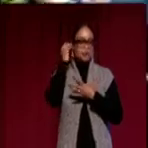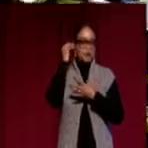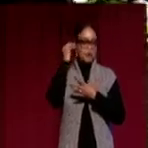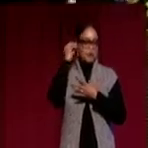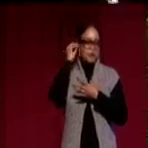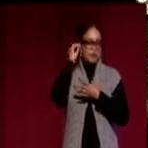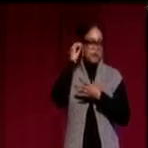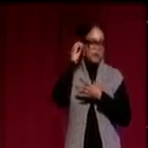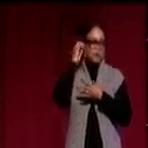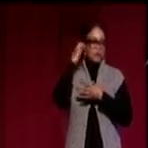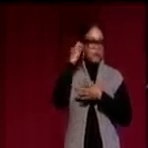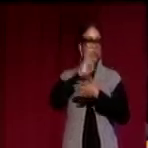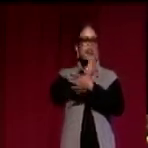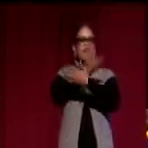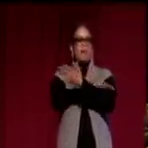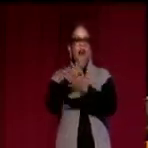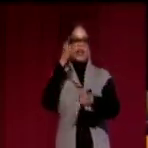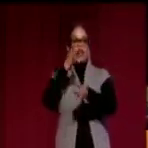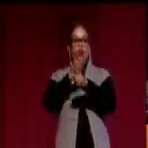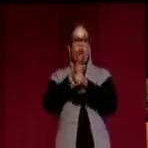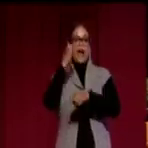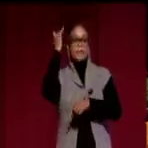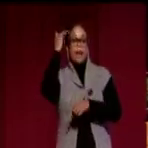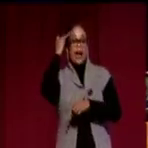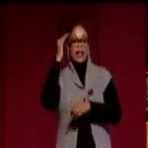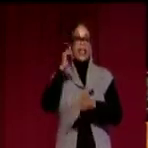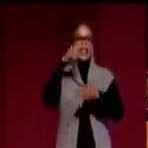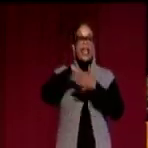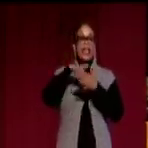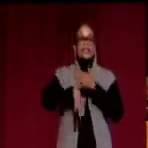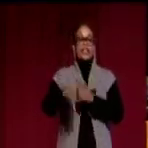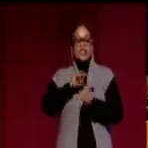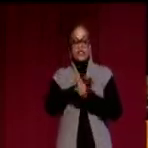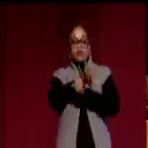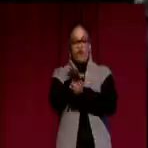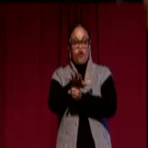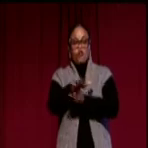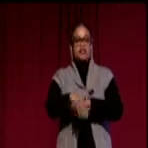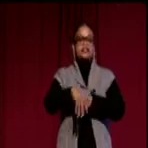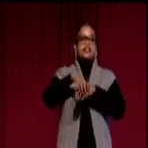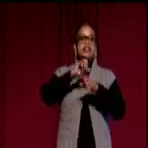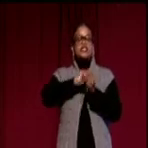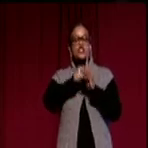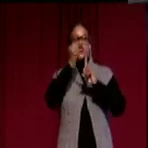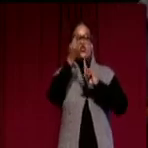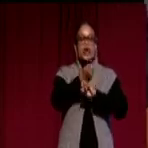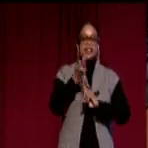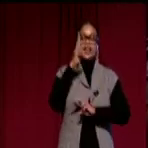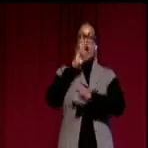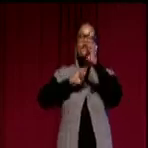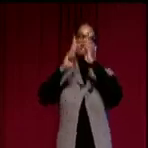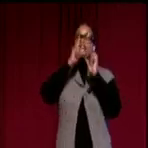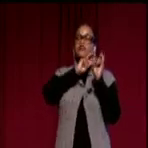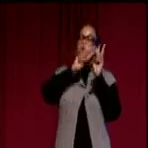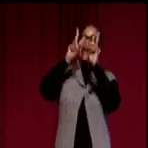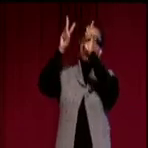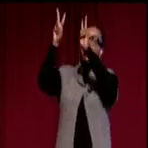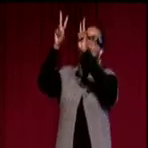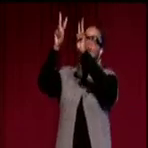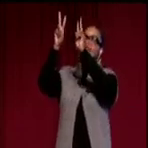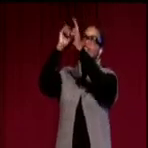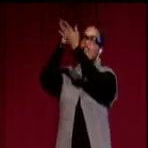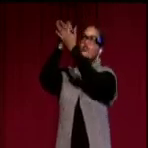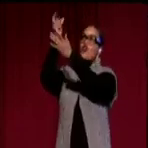power and of love and of a sound mind. In this pestilence and in this danger, I will lift up mine eyes unto the